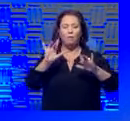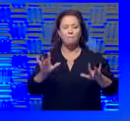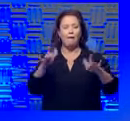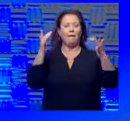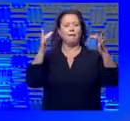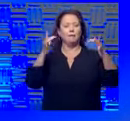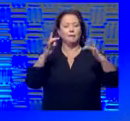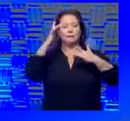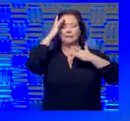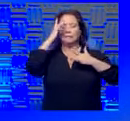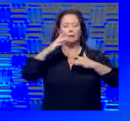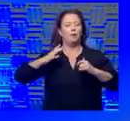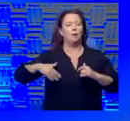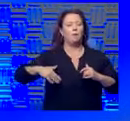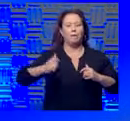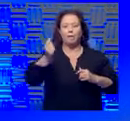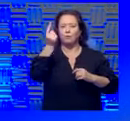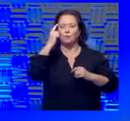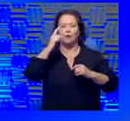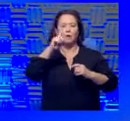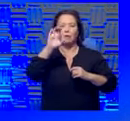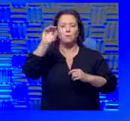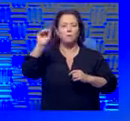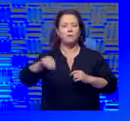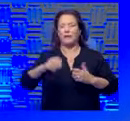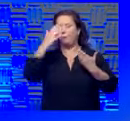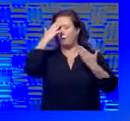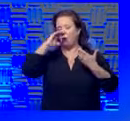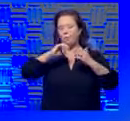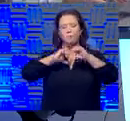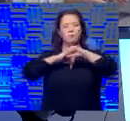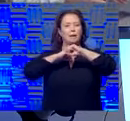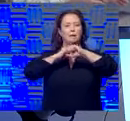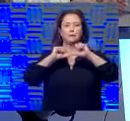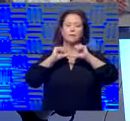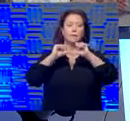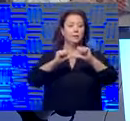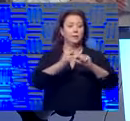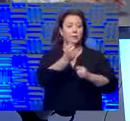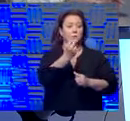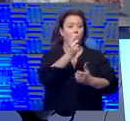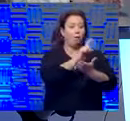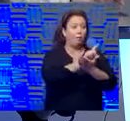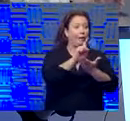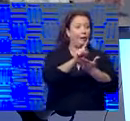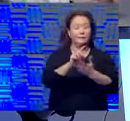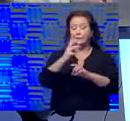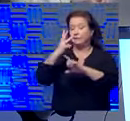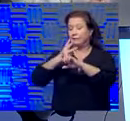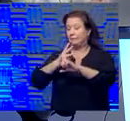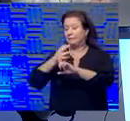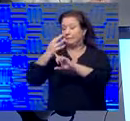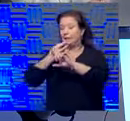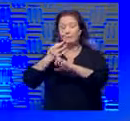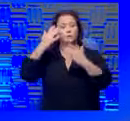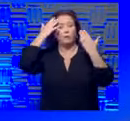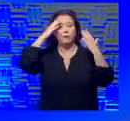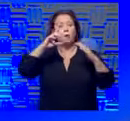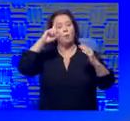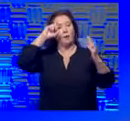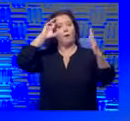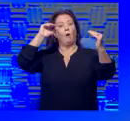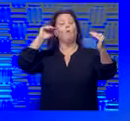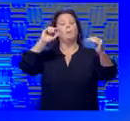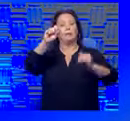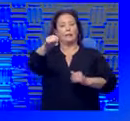don't understand that for sure, and we don't know how long that protection would last. Is it 12 weeks? Is it 6 months? Is it 9 months? We hope you would,